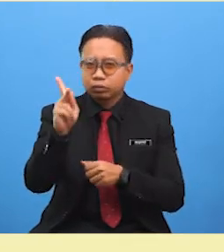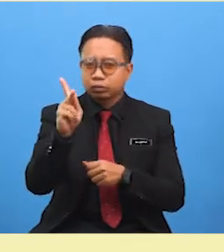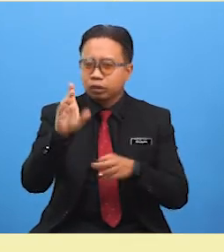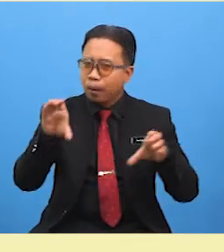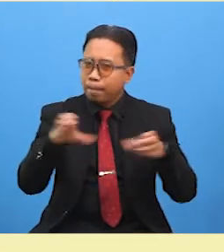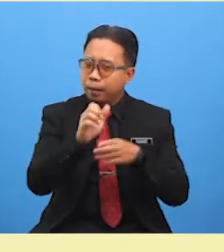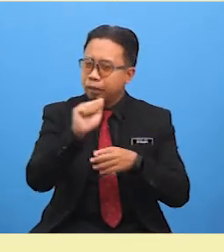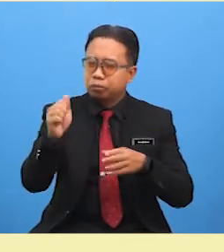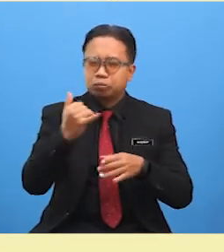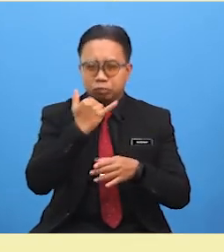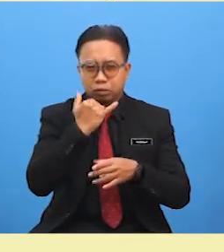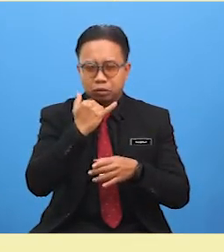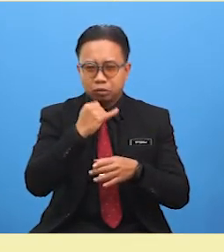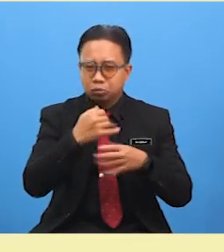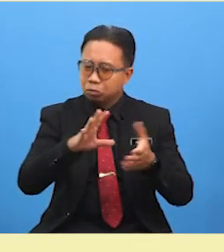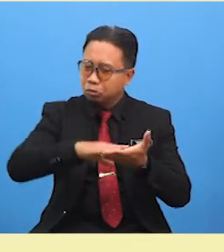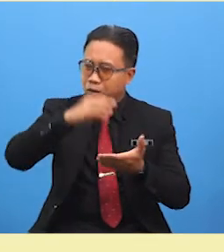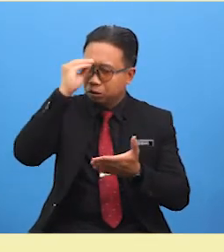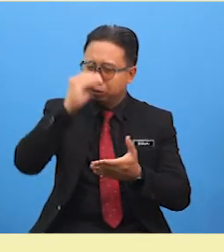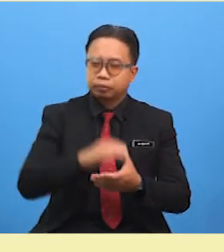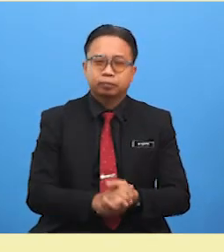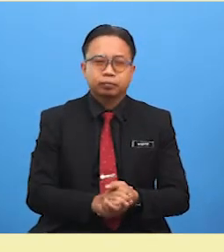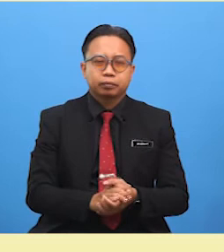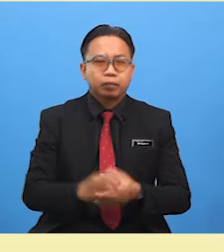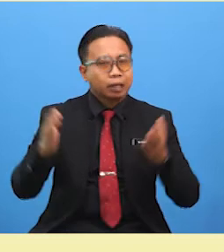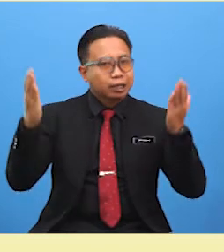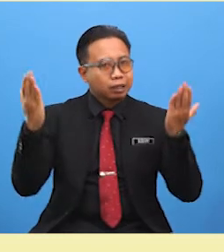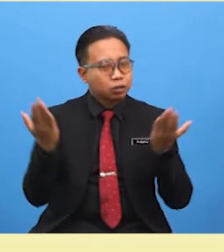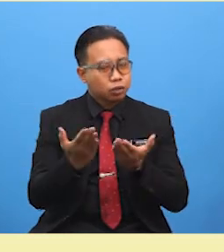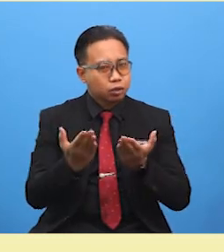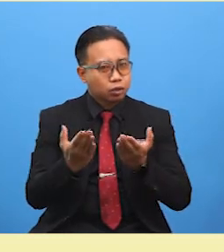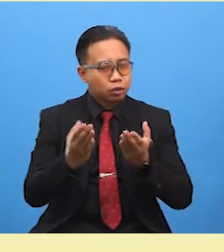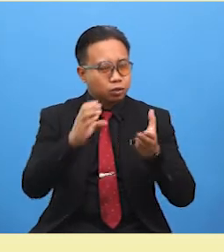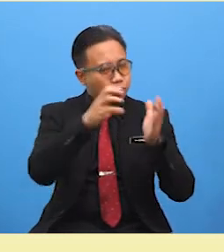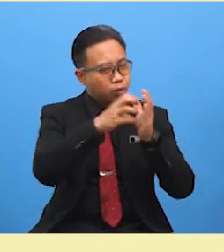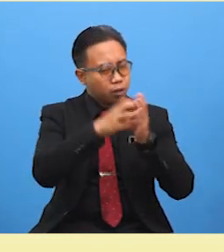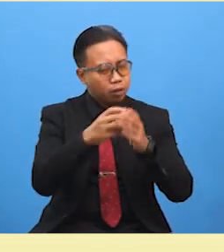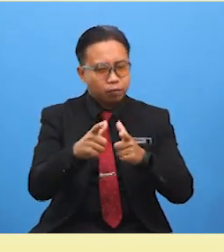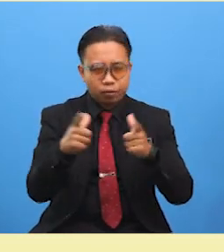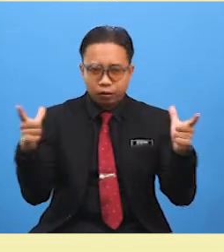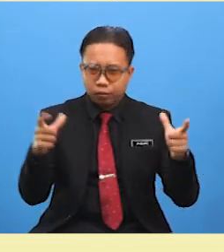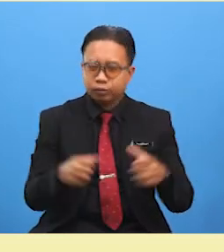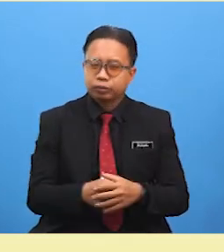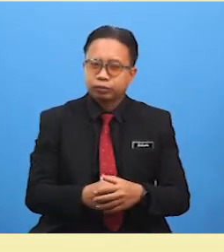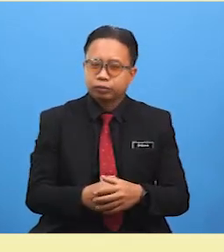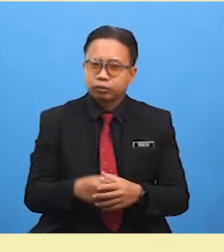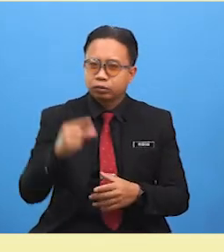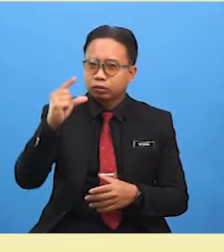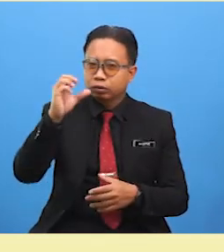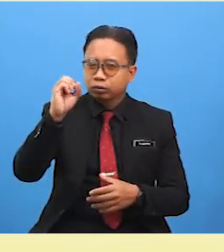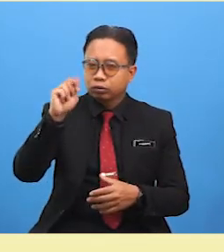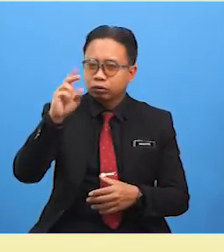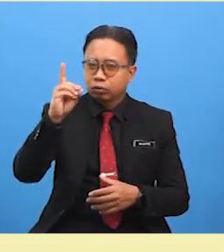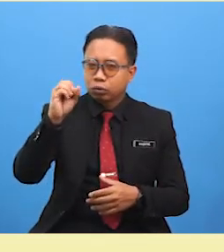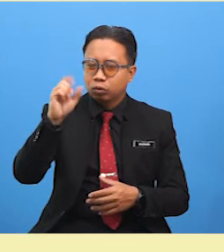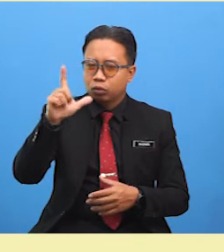learn. Well, the introduction to this paragraph is different. It says, gondolas are long boats. In